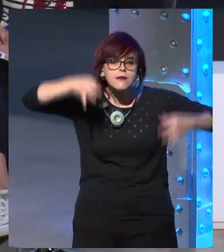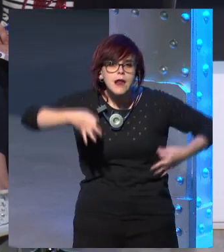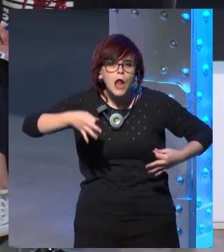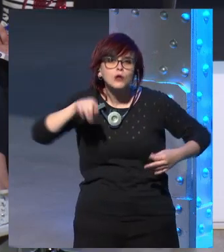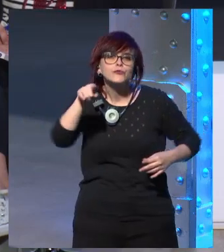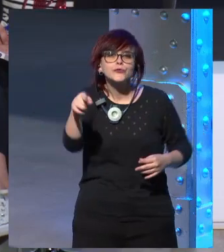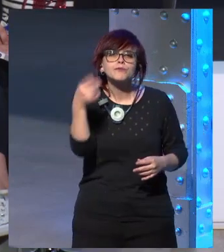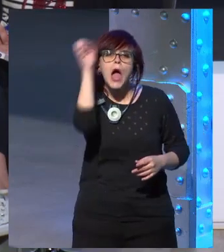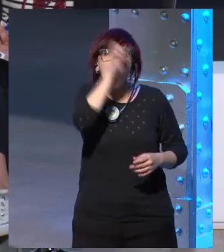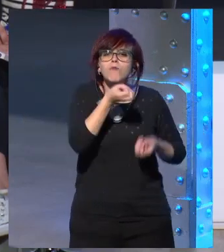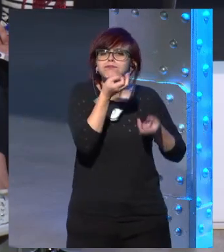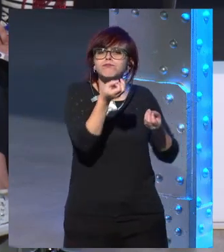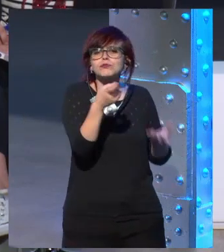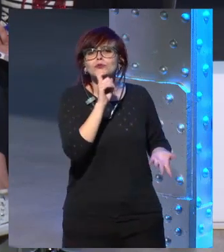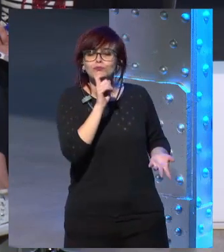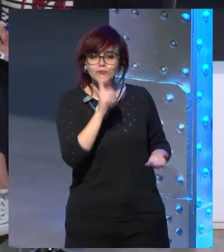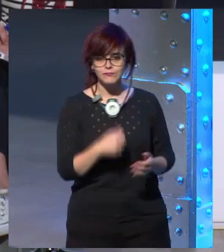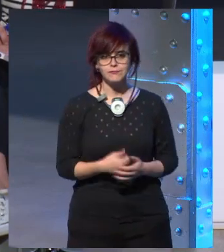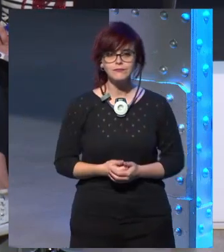it is really feasible?